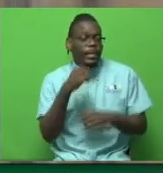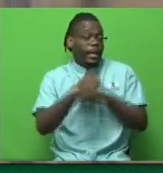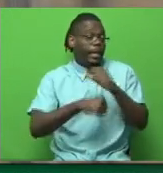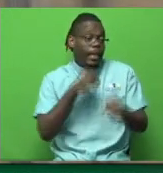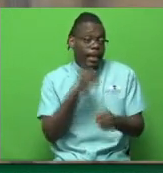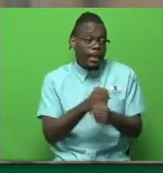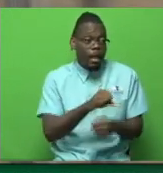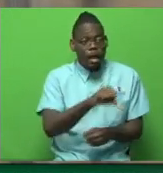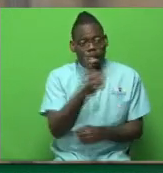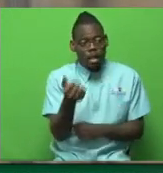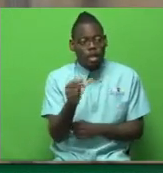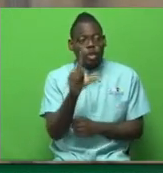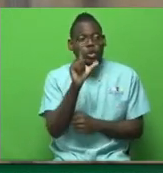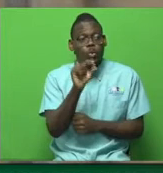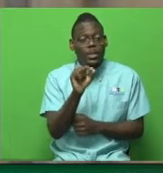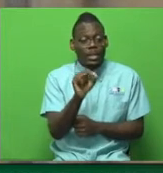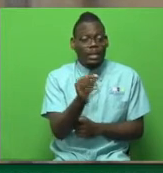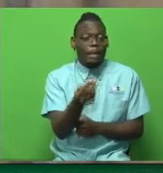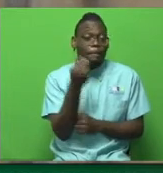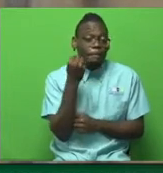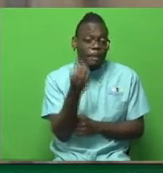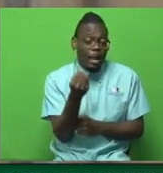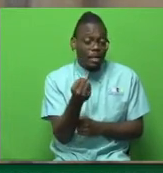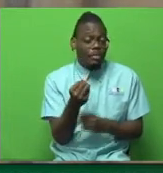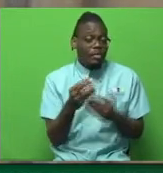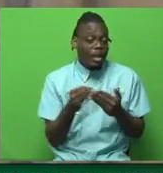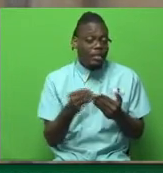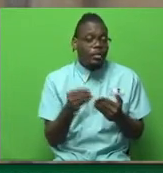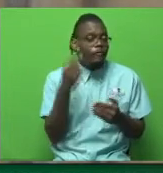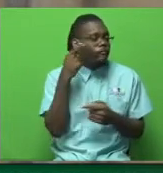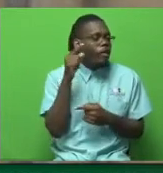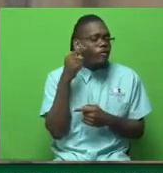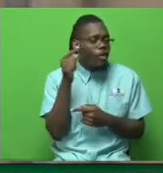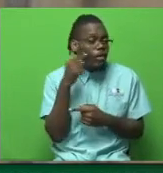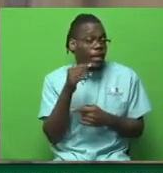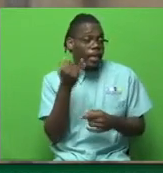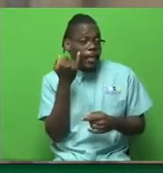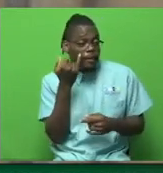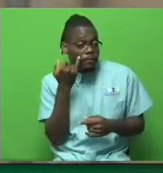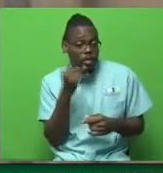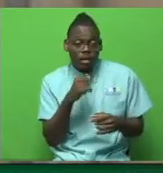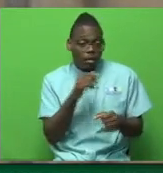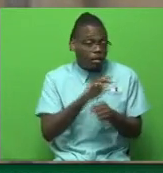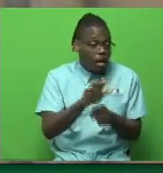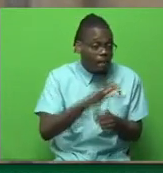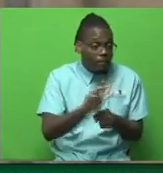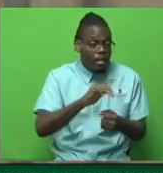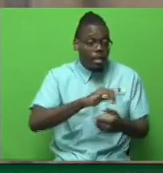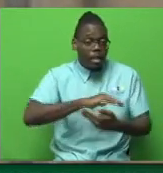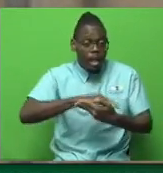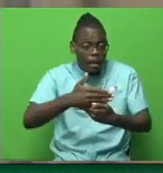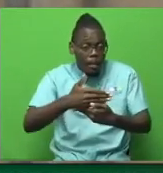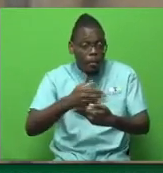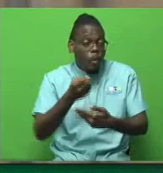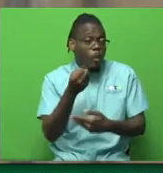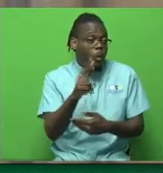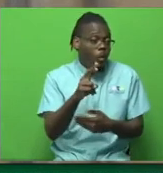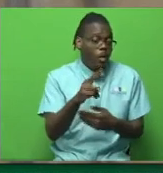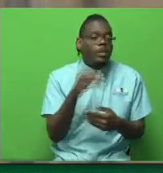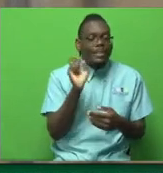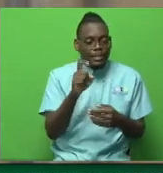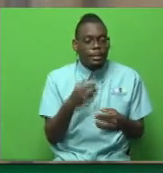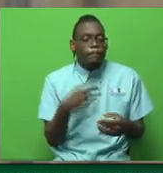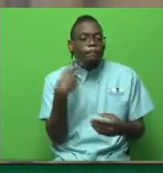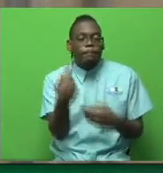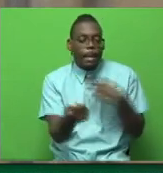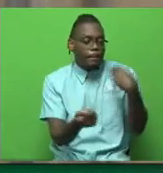been allocated to replenish the stocks of devices at the schools as well as the continue giving devices to the students or